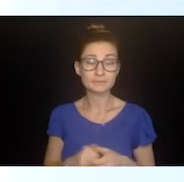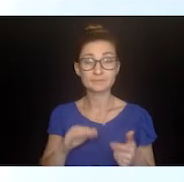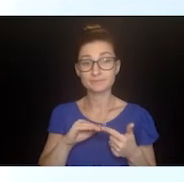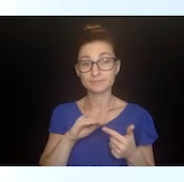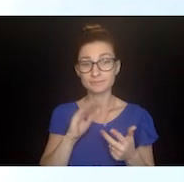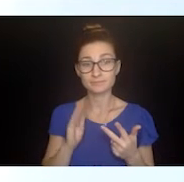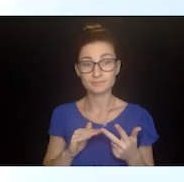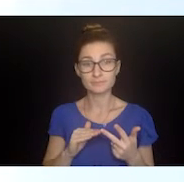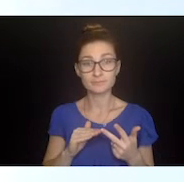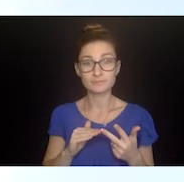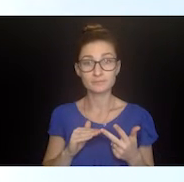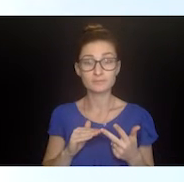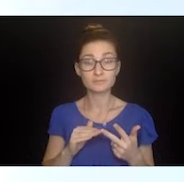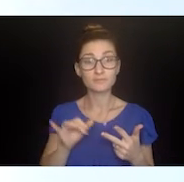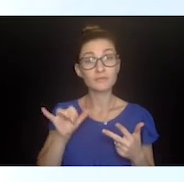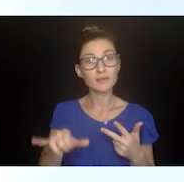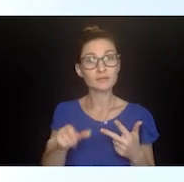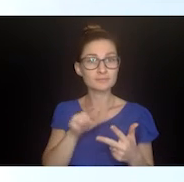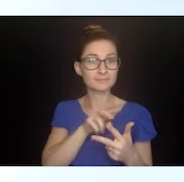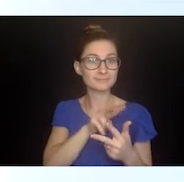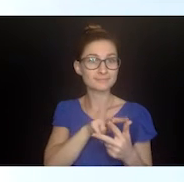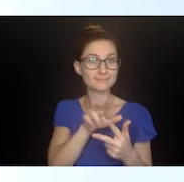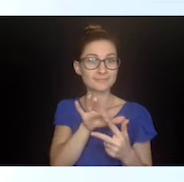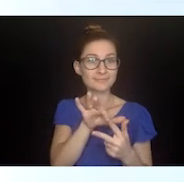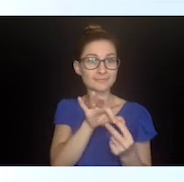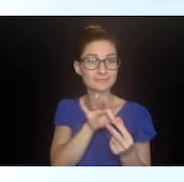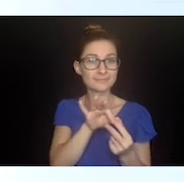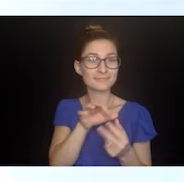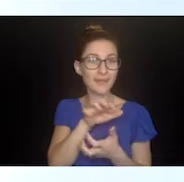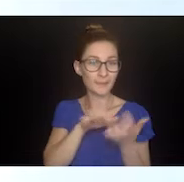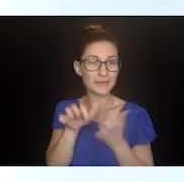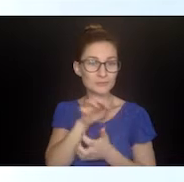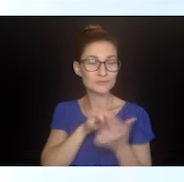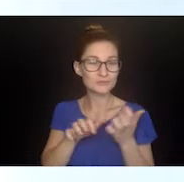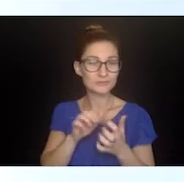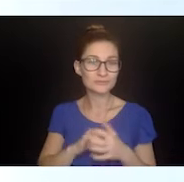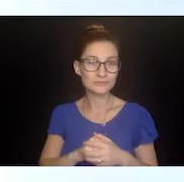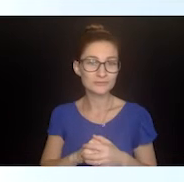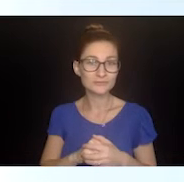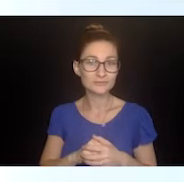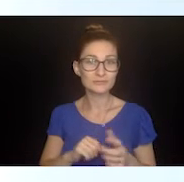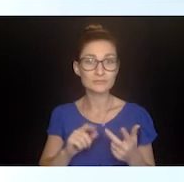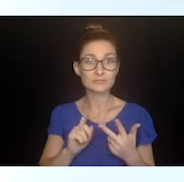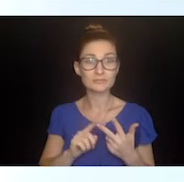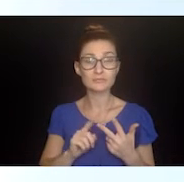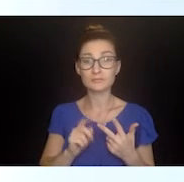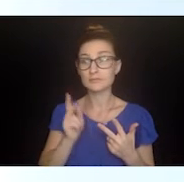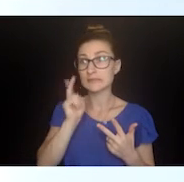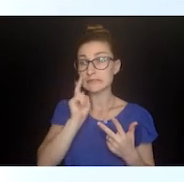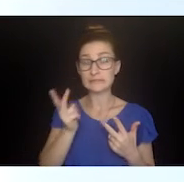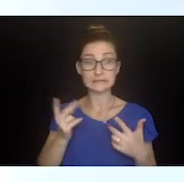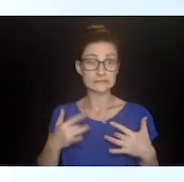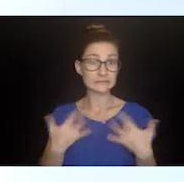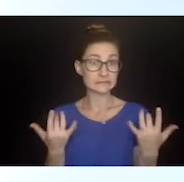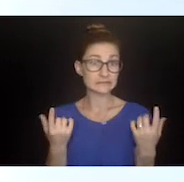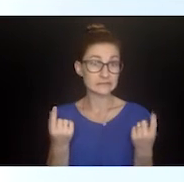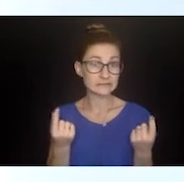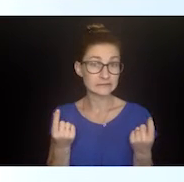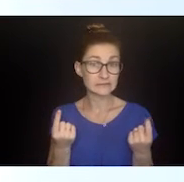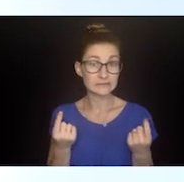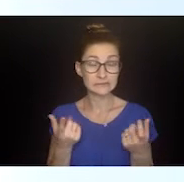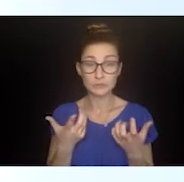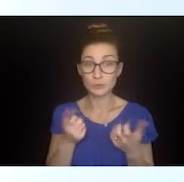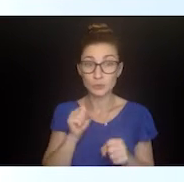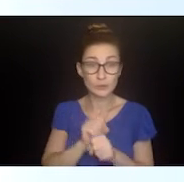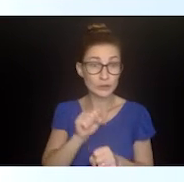And then the third was actually a combination of the two, to really see what was going to work with him and be